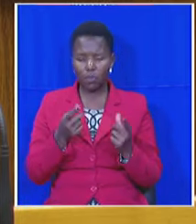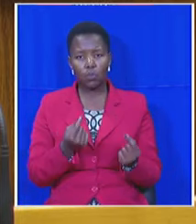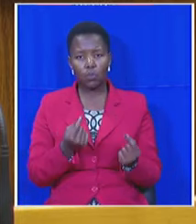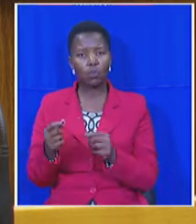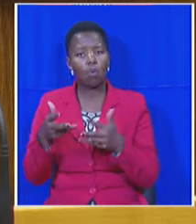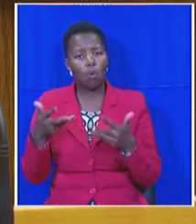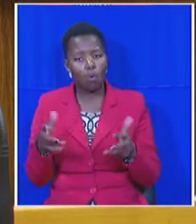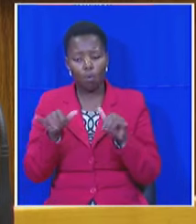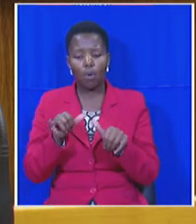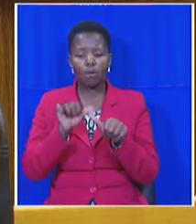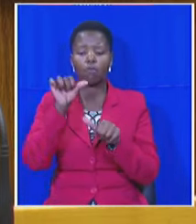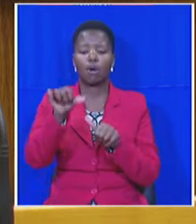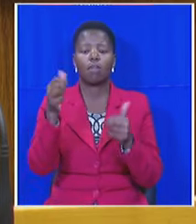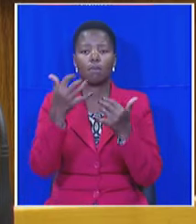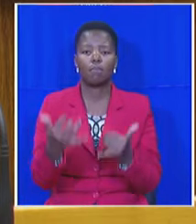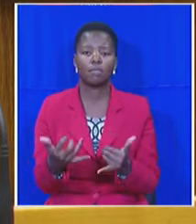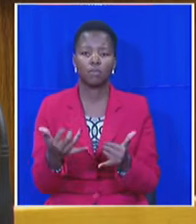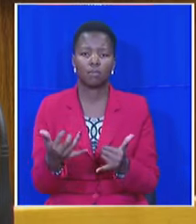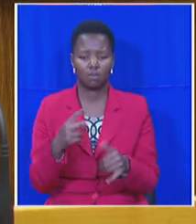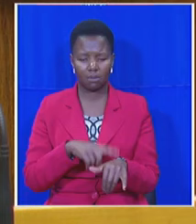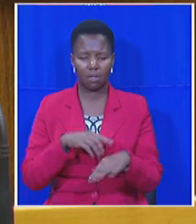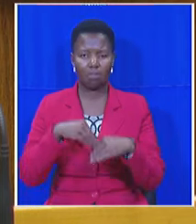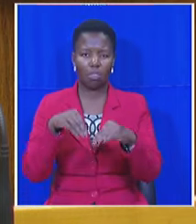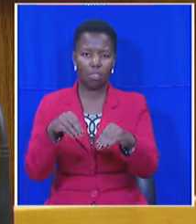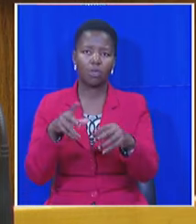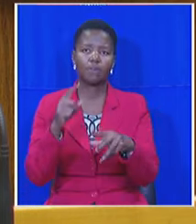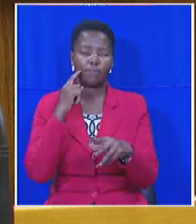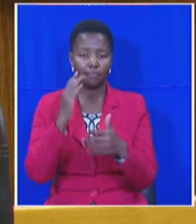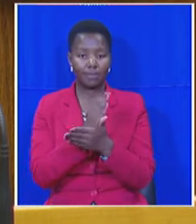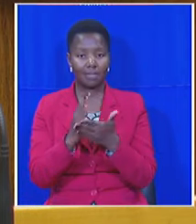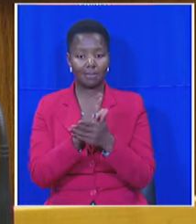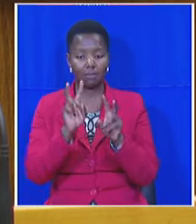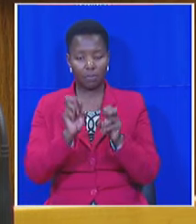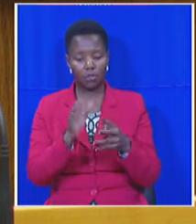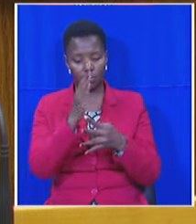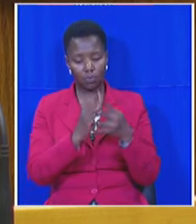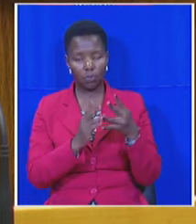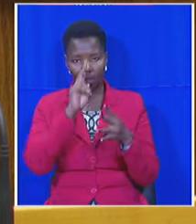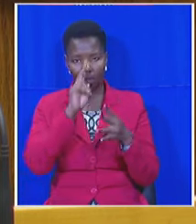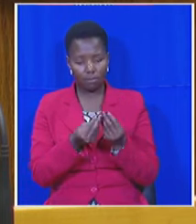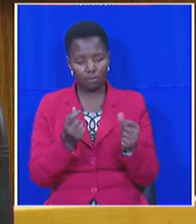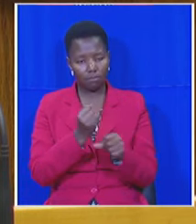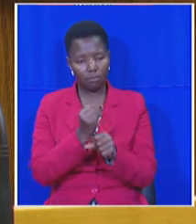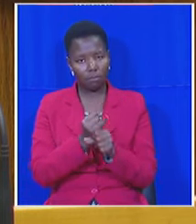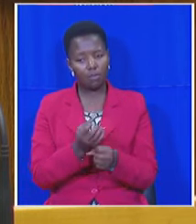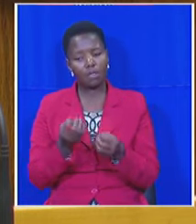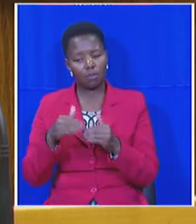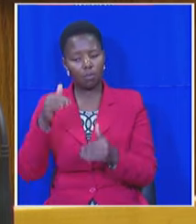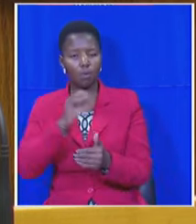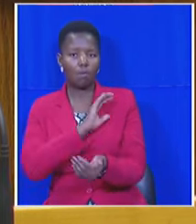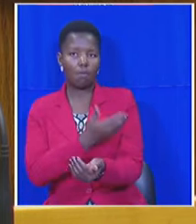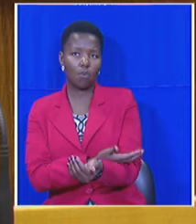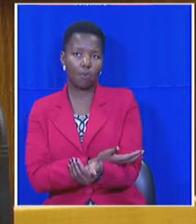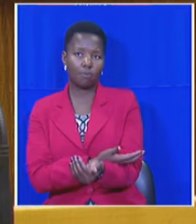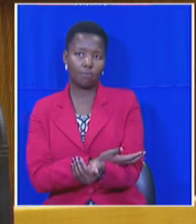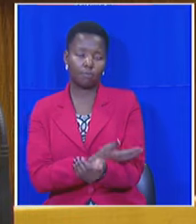could have waited for the next budget and things. So I think those are some of the issues we believe that we must address, give more power to them. With regards